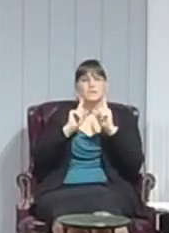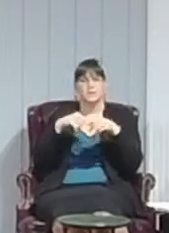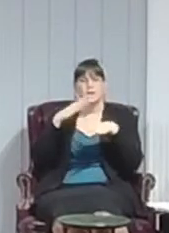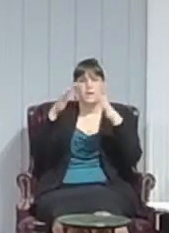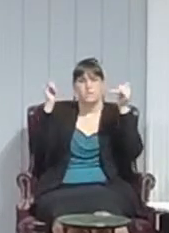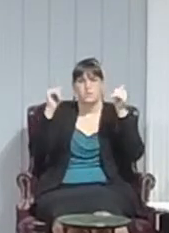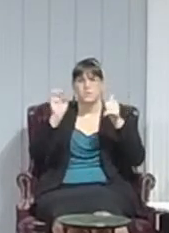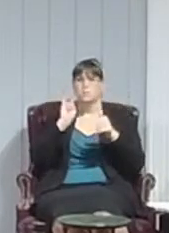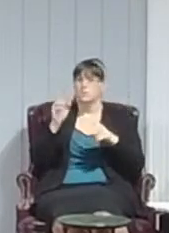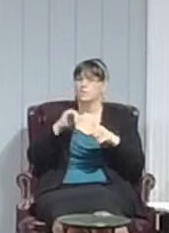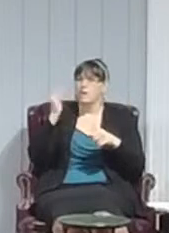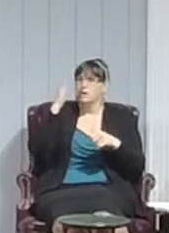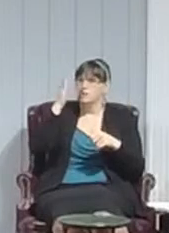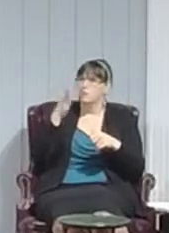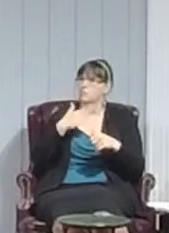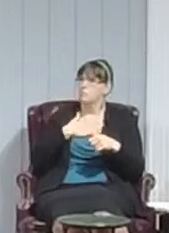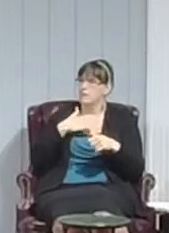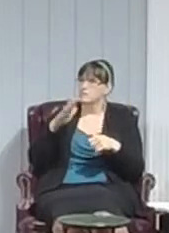children?